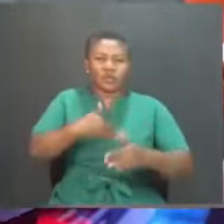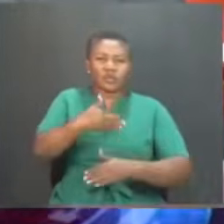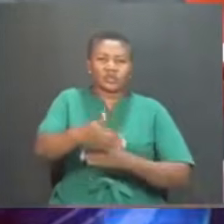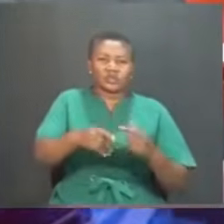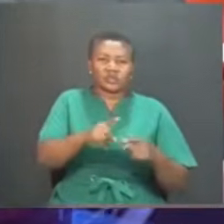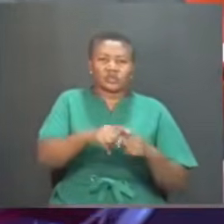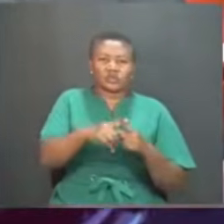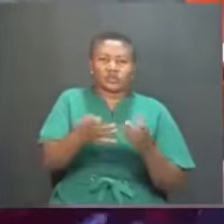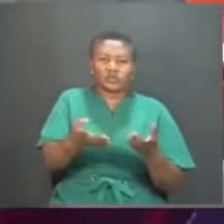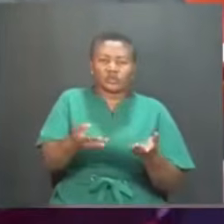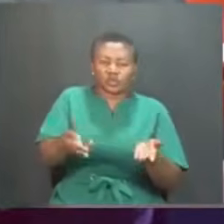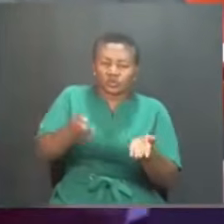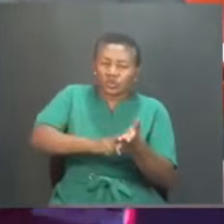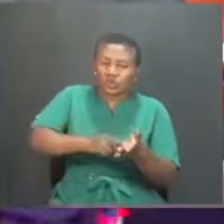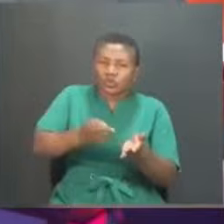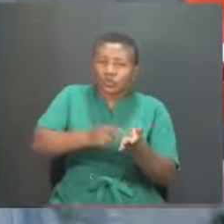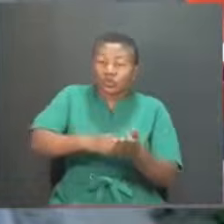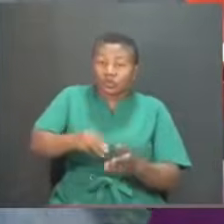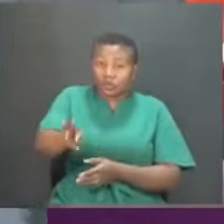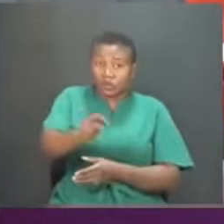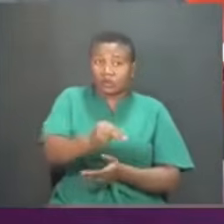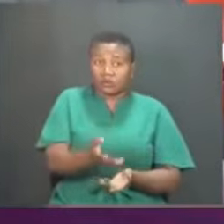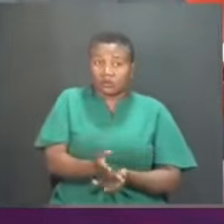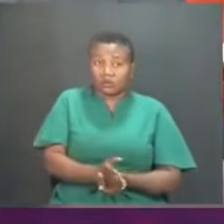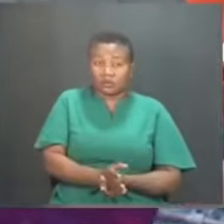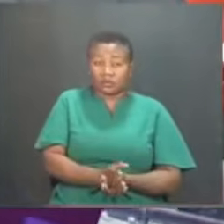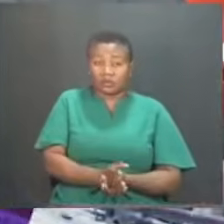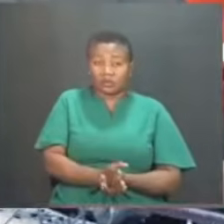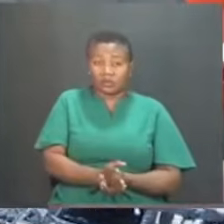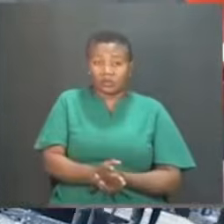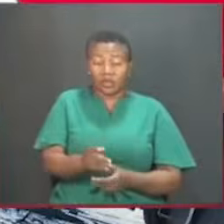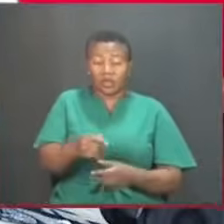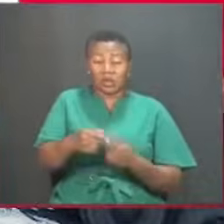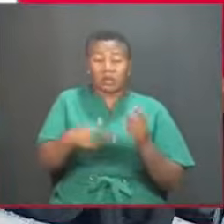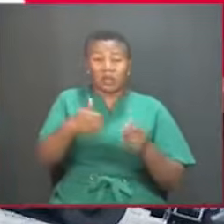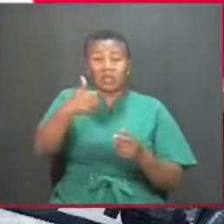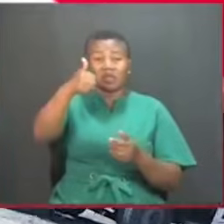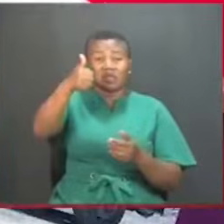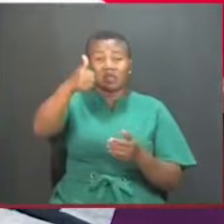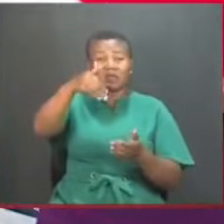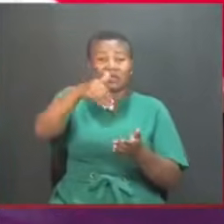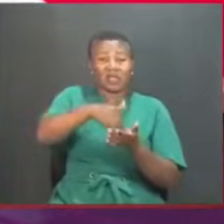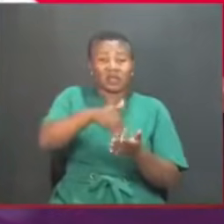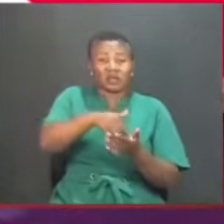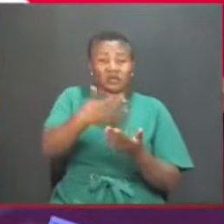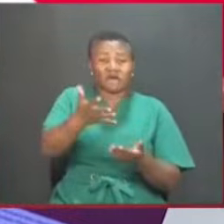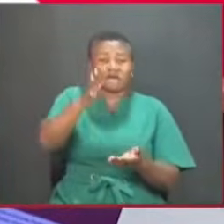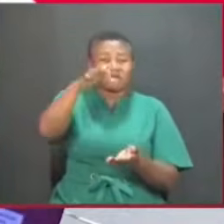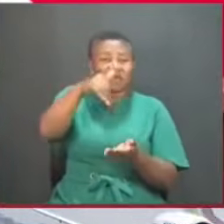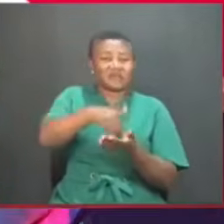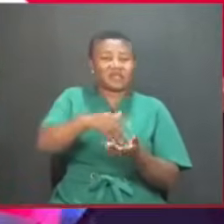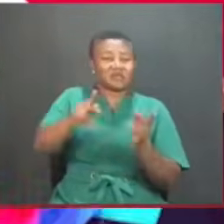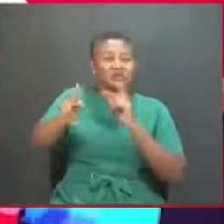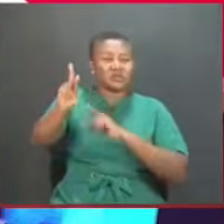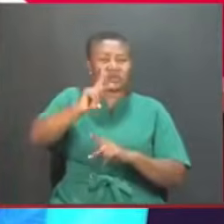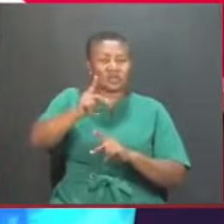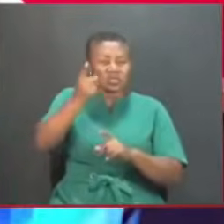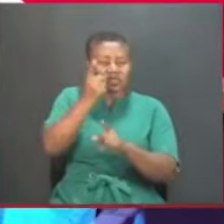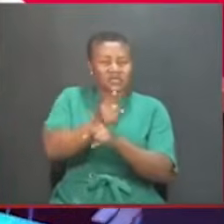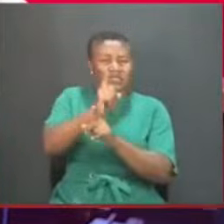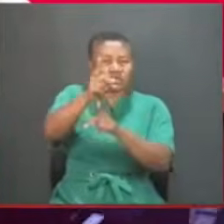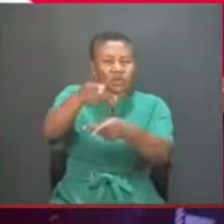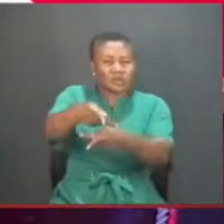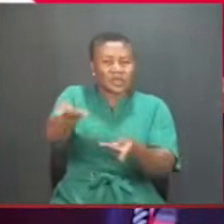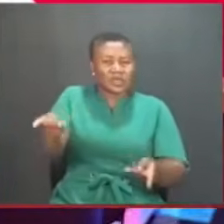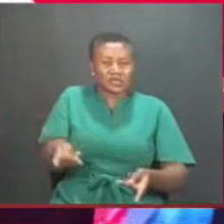time. There's no point, Mr. Speaker, putting over 10,000 people or 5,000 people at a point, at just one point. There's